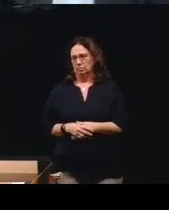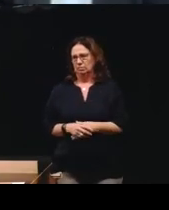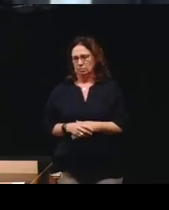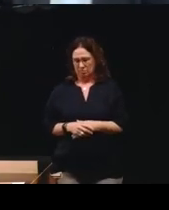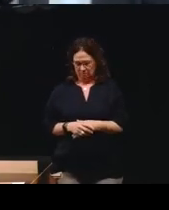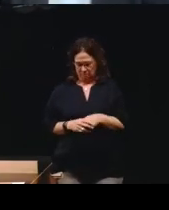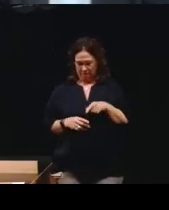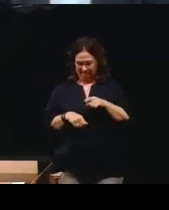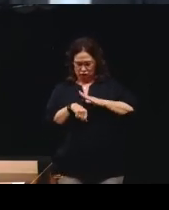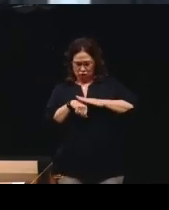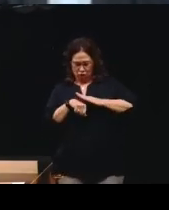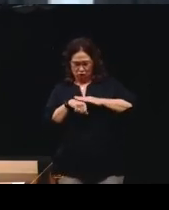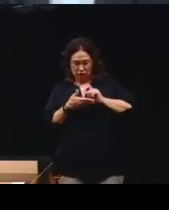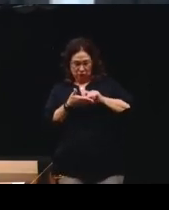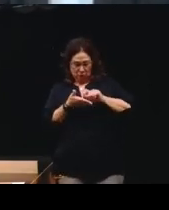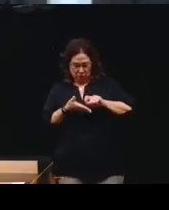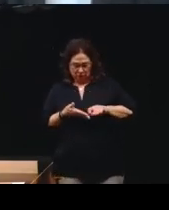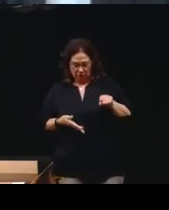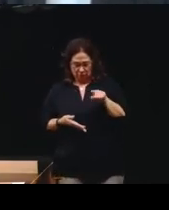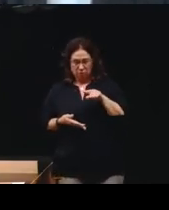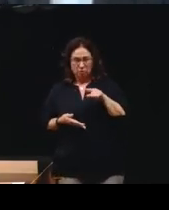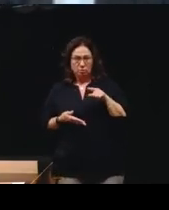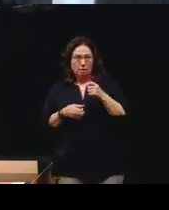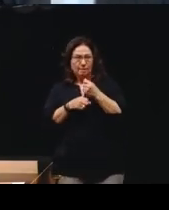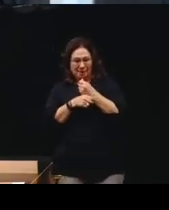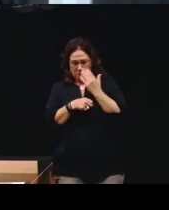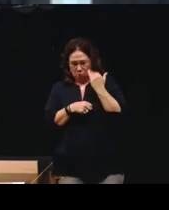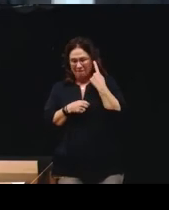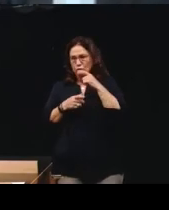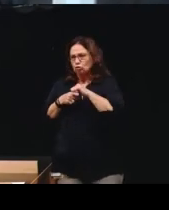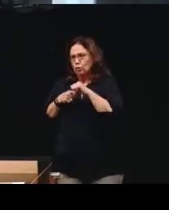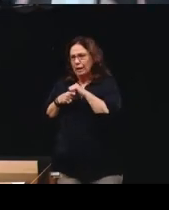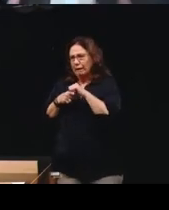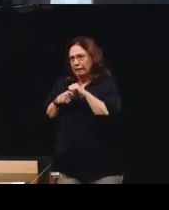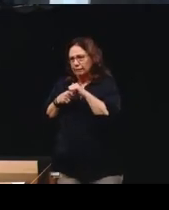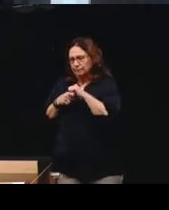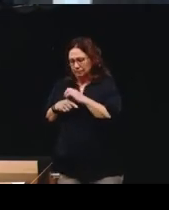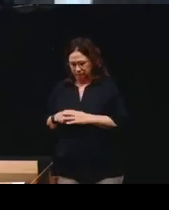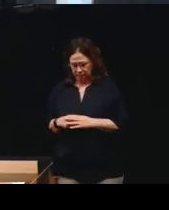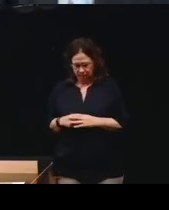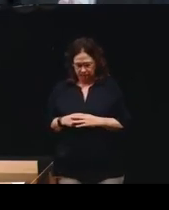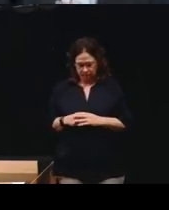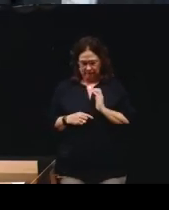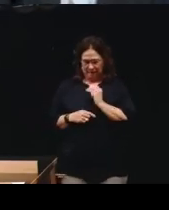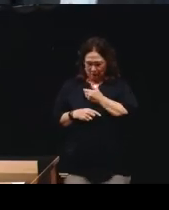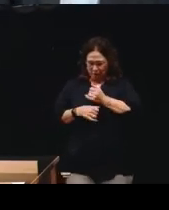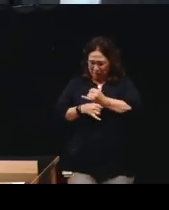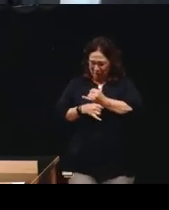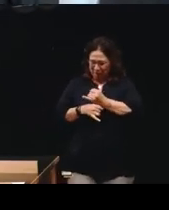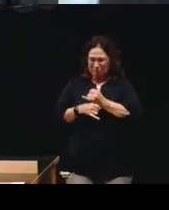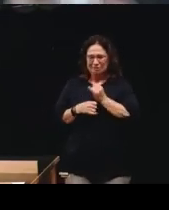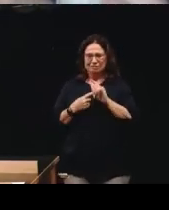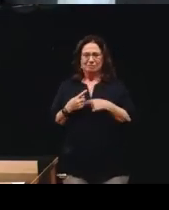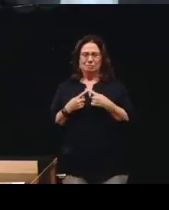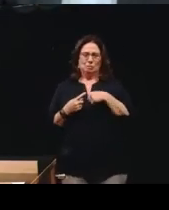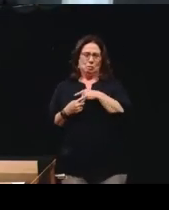These are the cautionary notes, and we wrote these cautionary notes for neurologic trainees, because interestingly enough, in our institution, when we